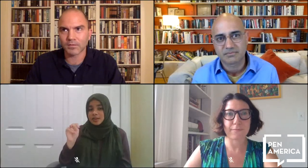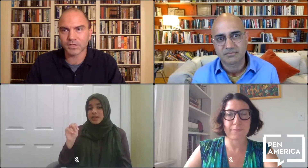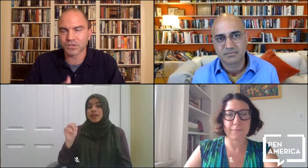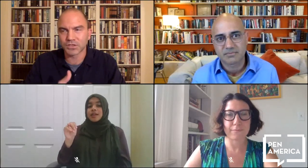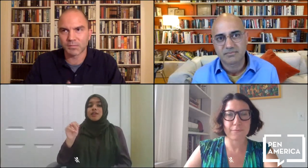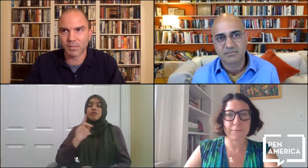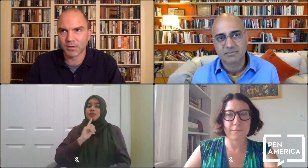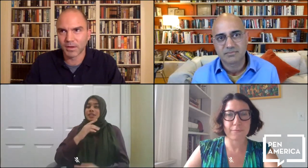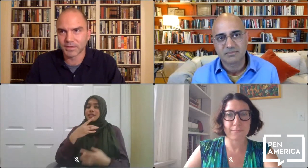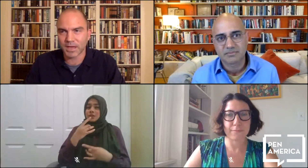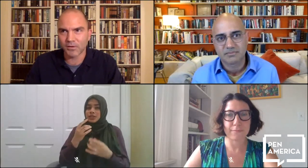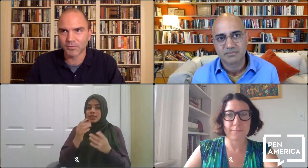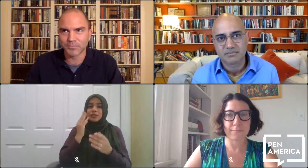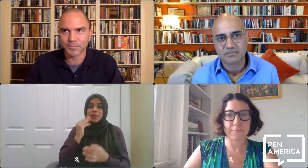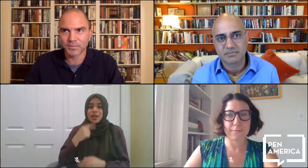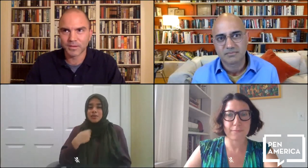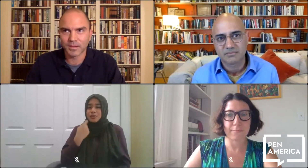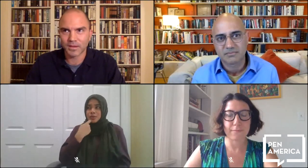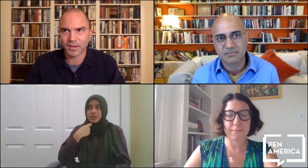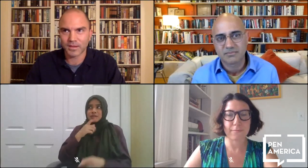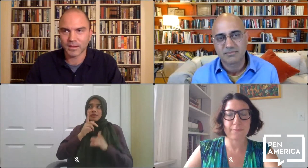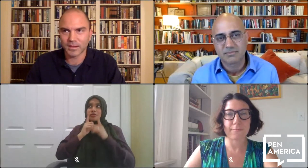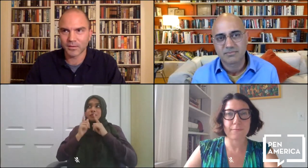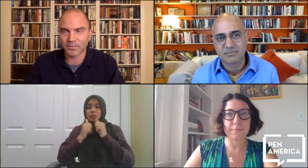I was actually just talking to my mother about this, how,